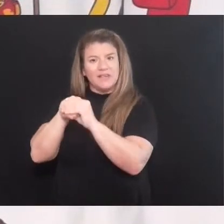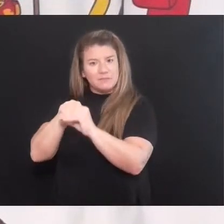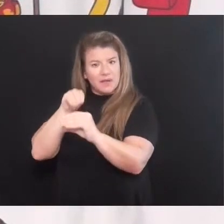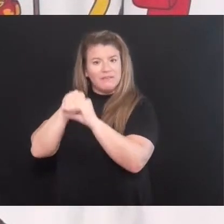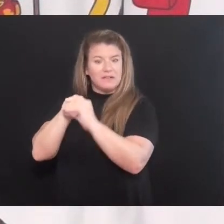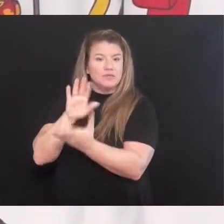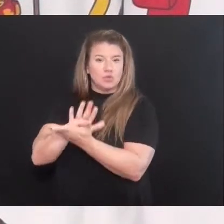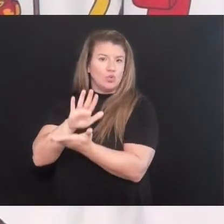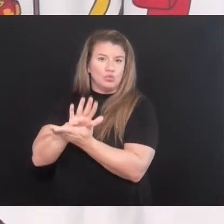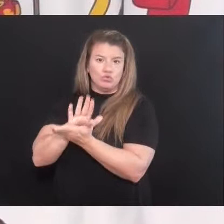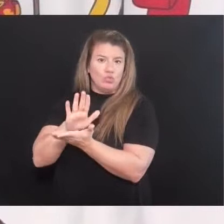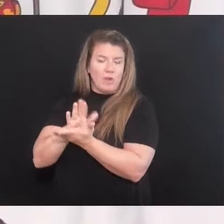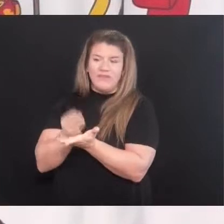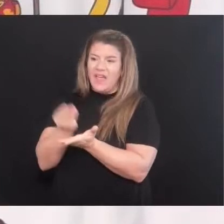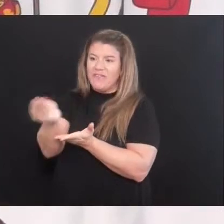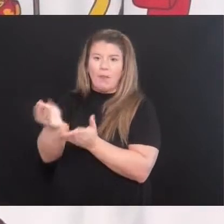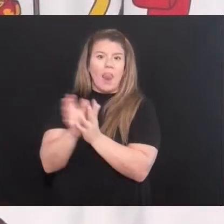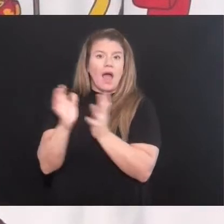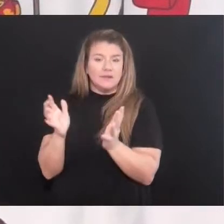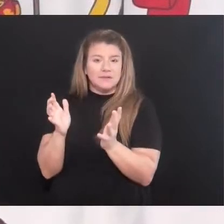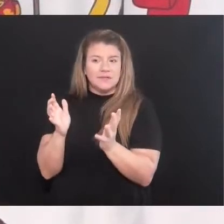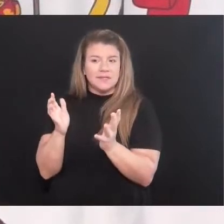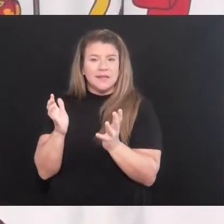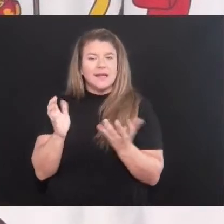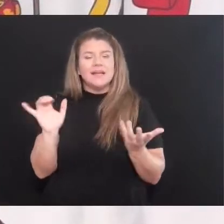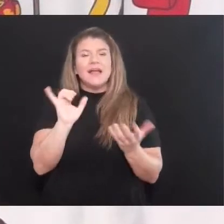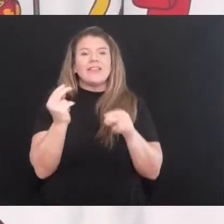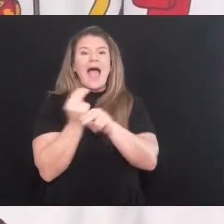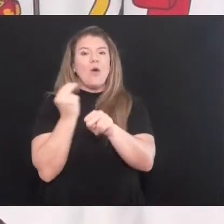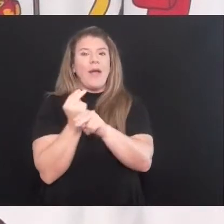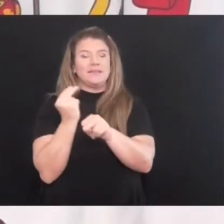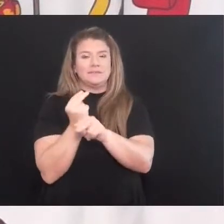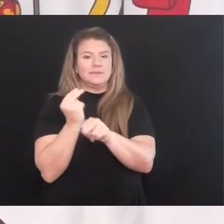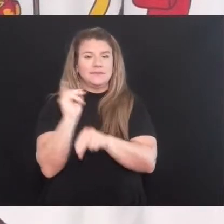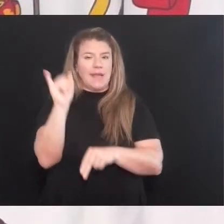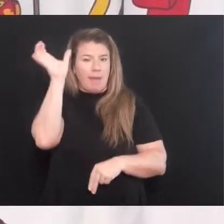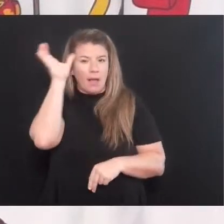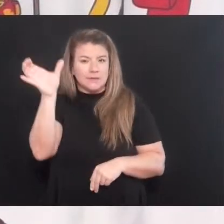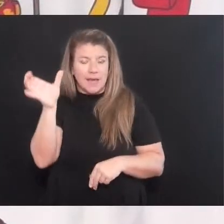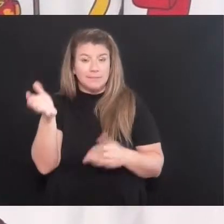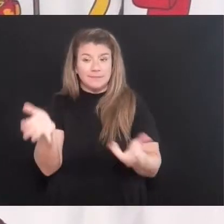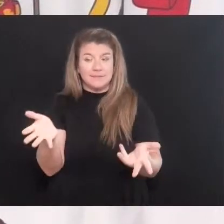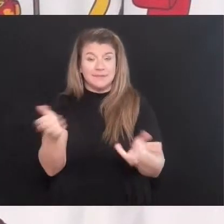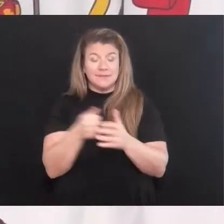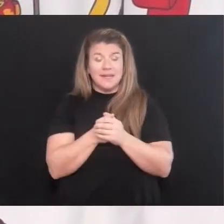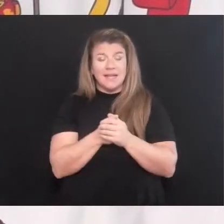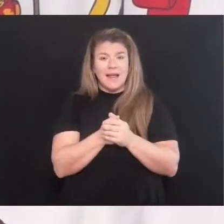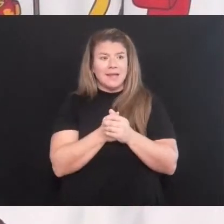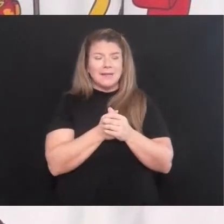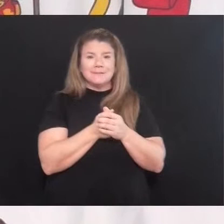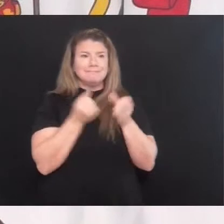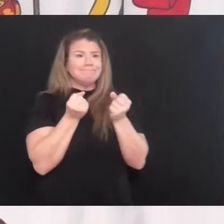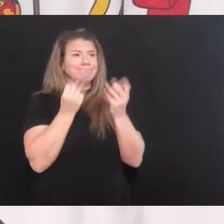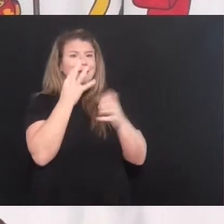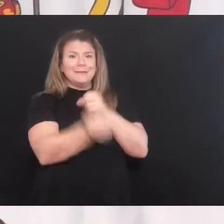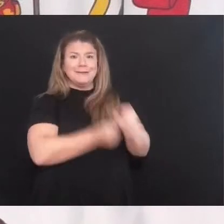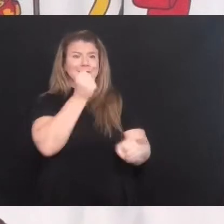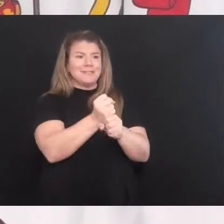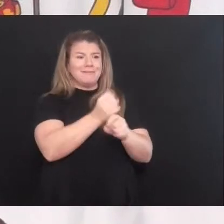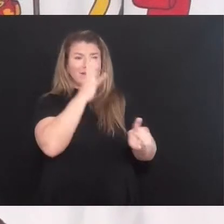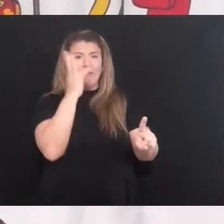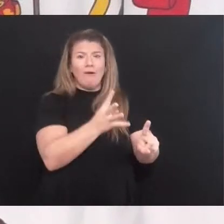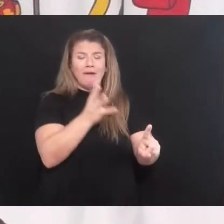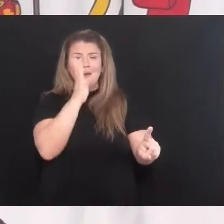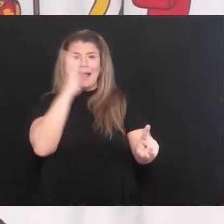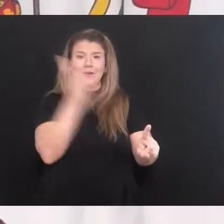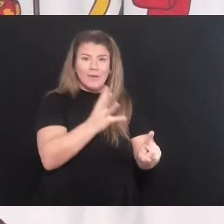our schools. And you can't, it's just like our highways. I mean, you let decades of neglect, you know,